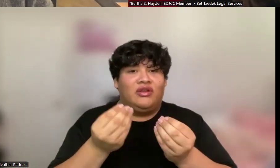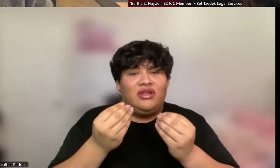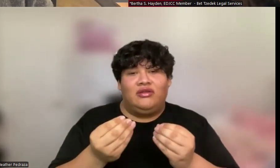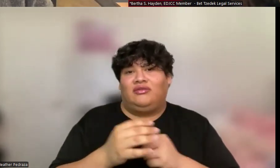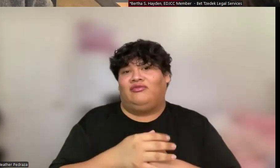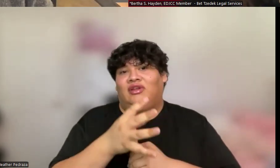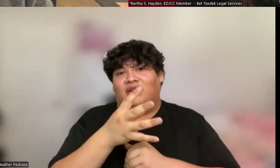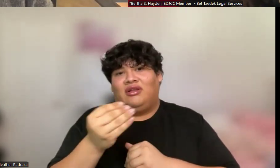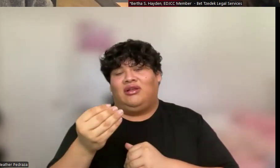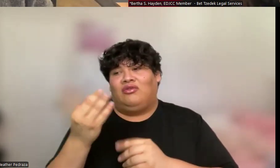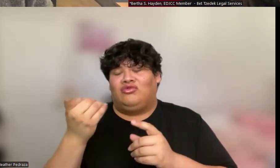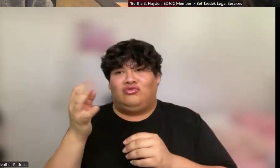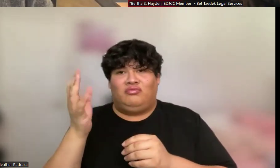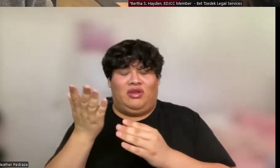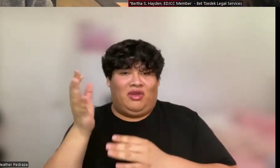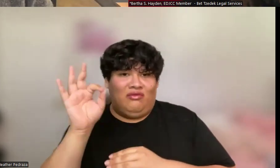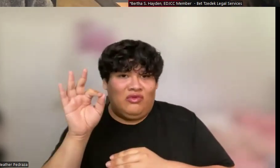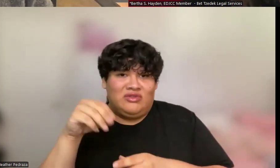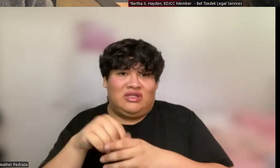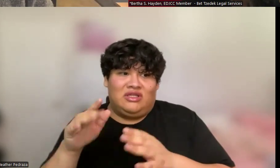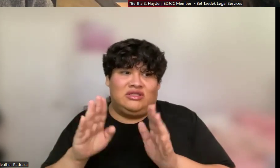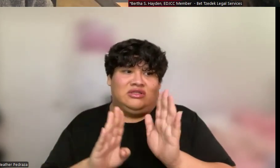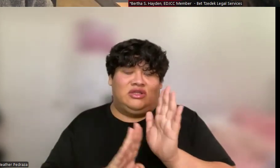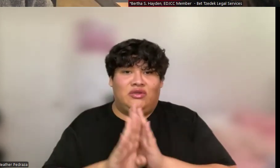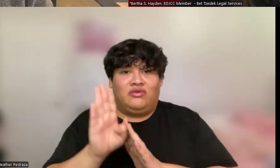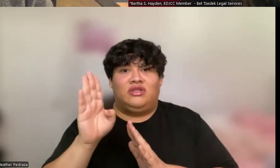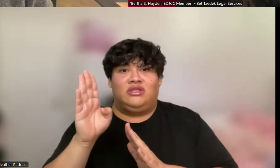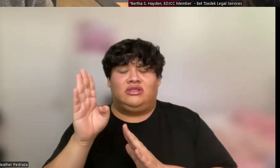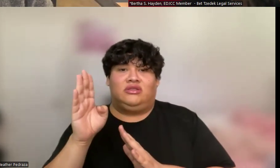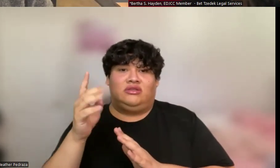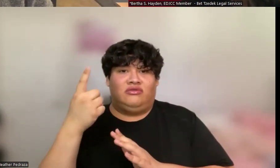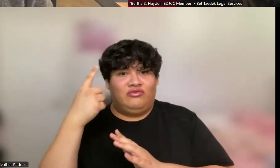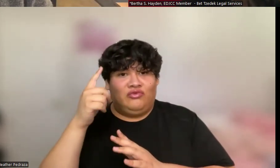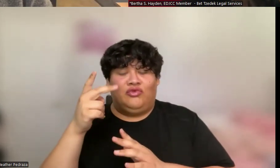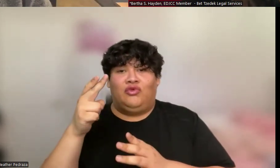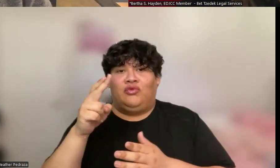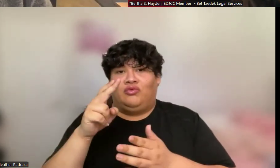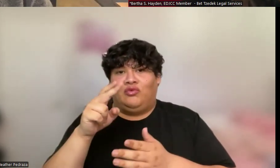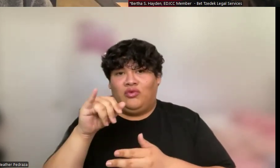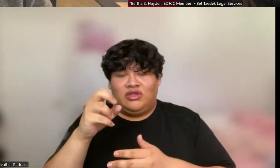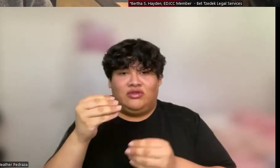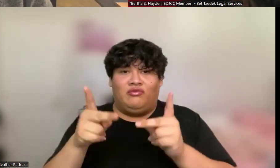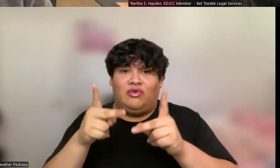might be influencing this increase for risk of suicide.